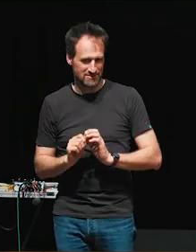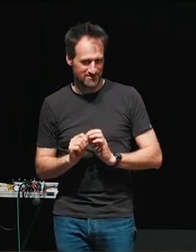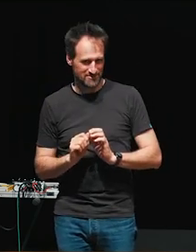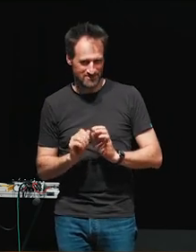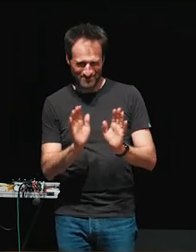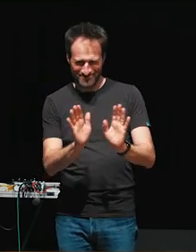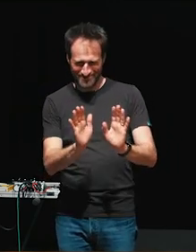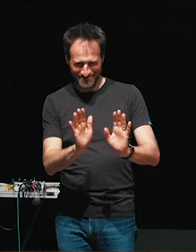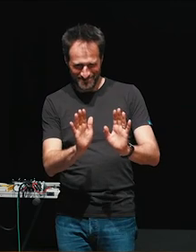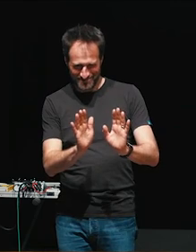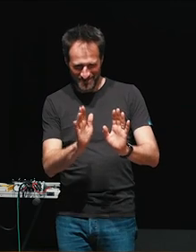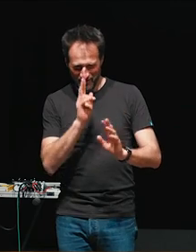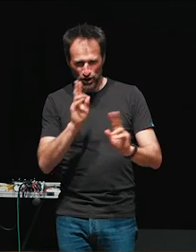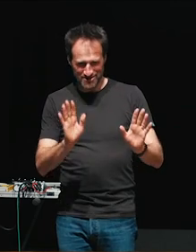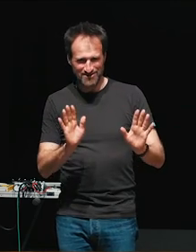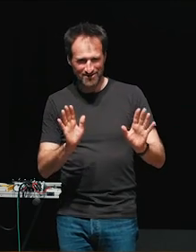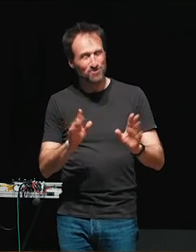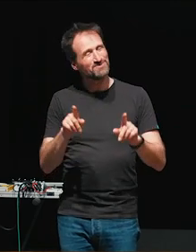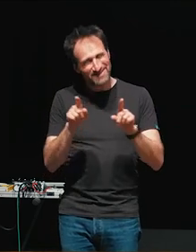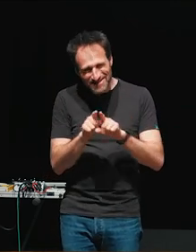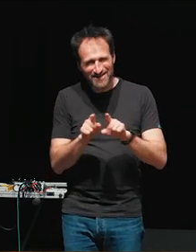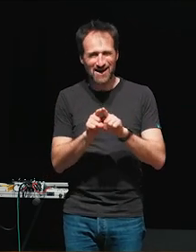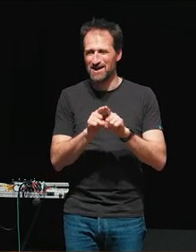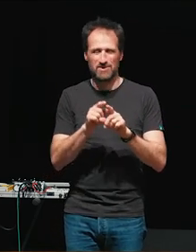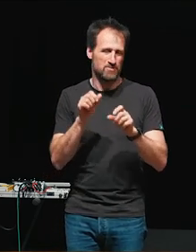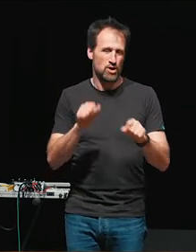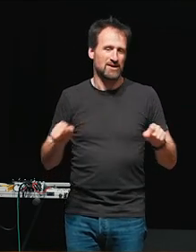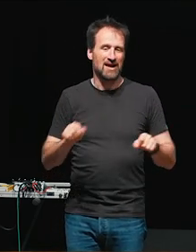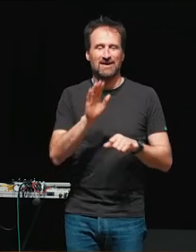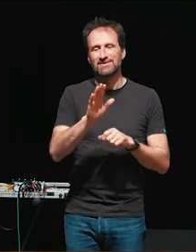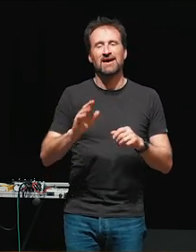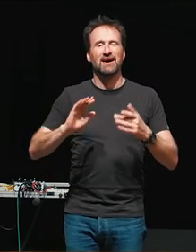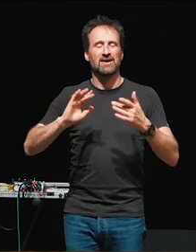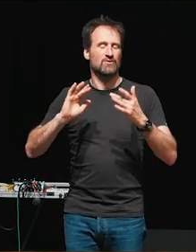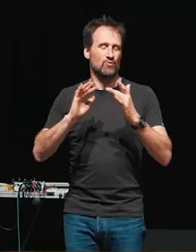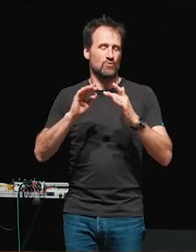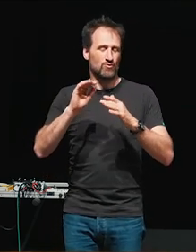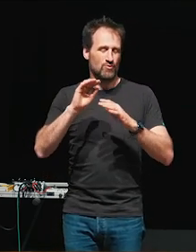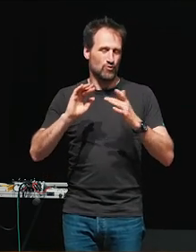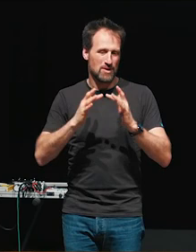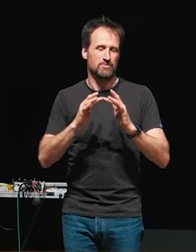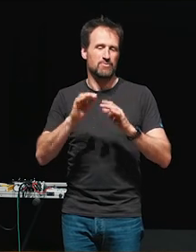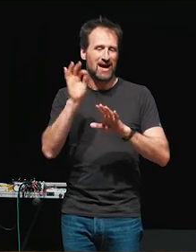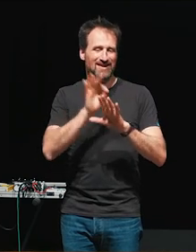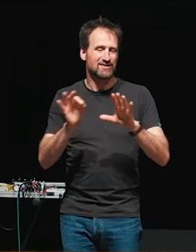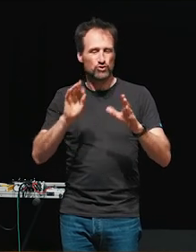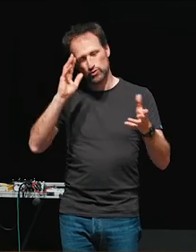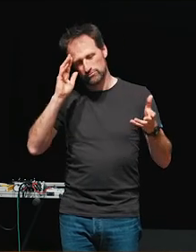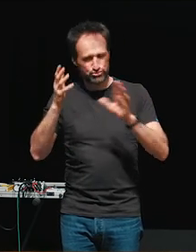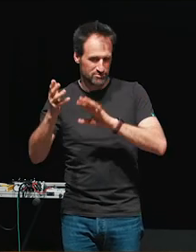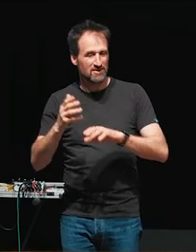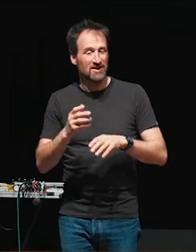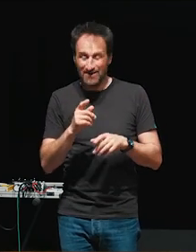But it's the same point of mismatching your web architectures, right? So if you're